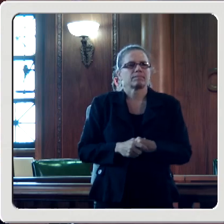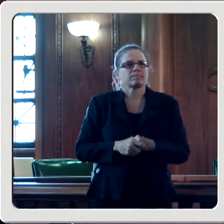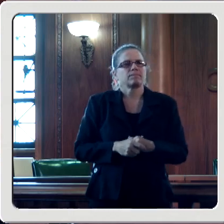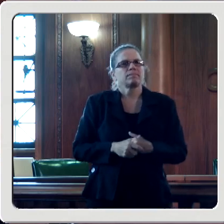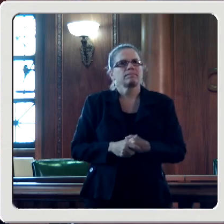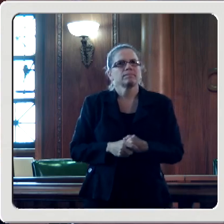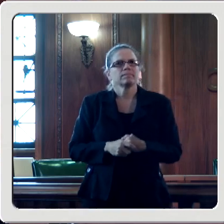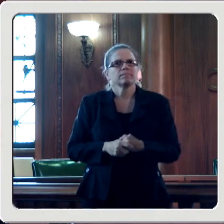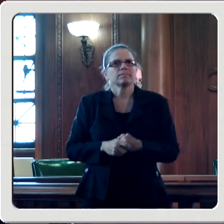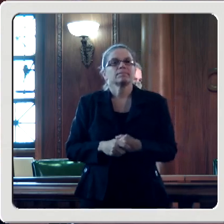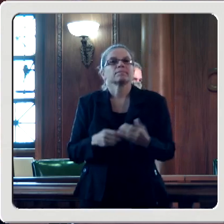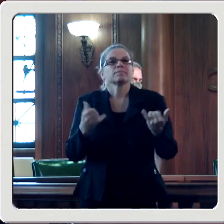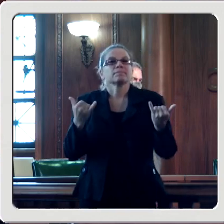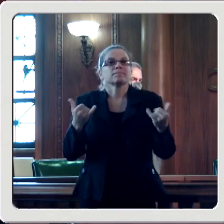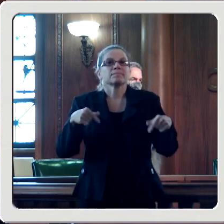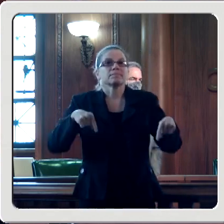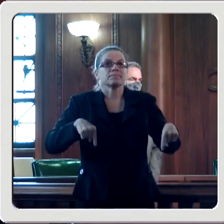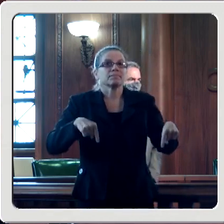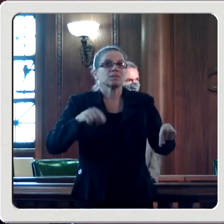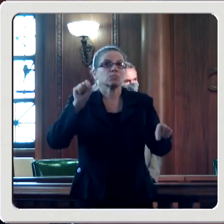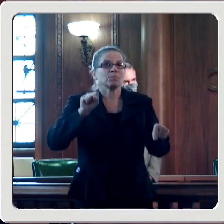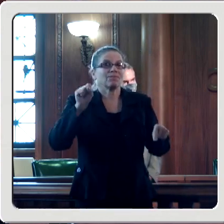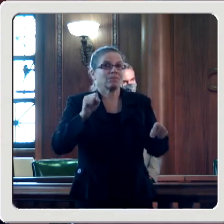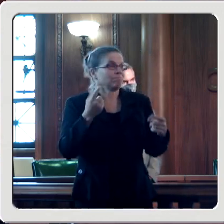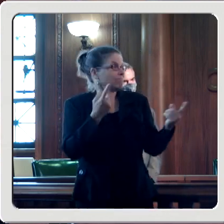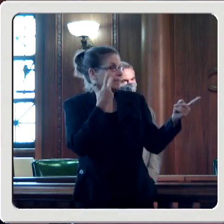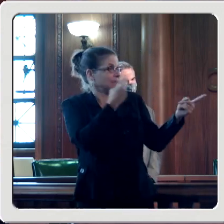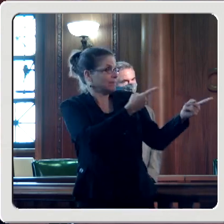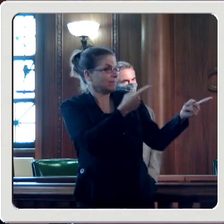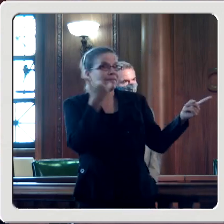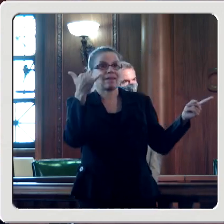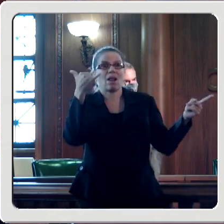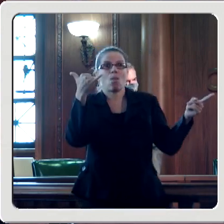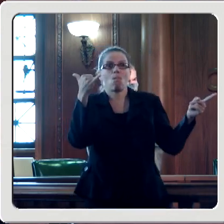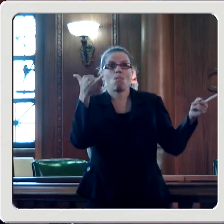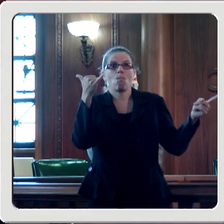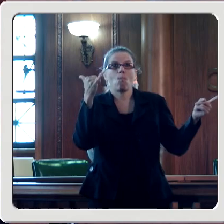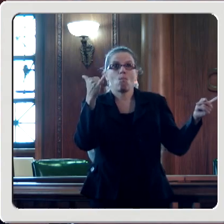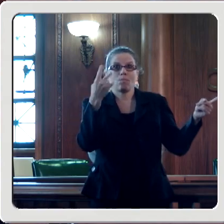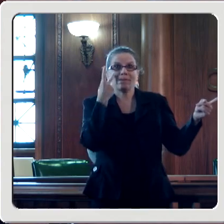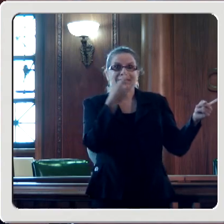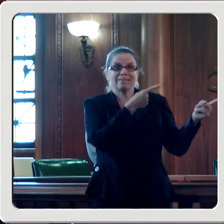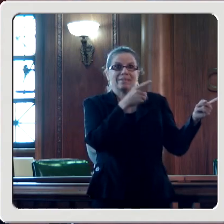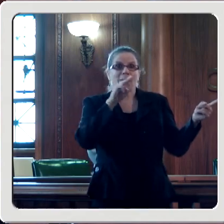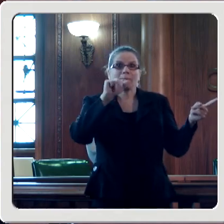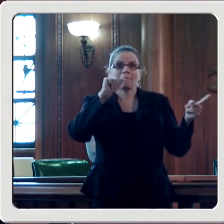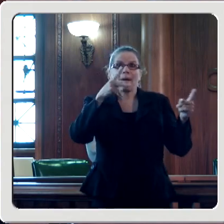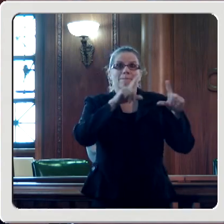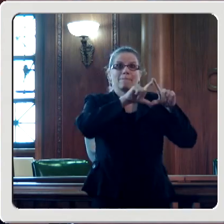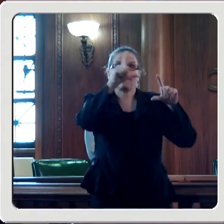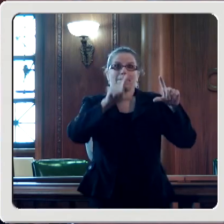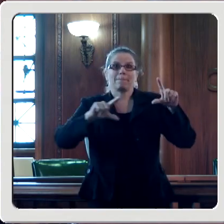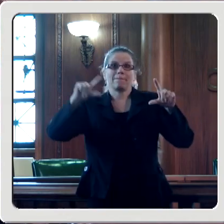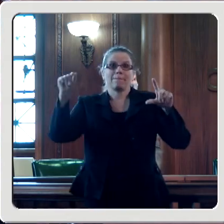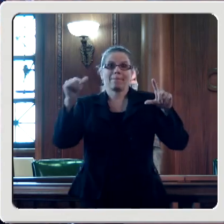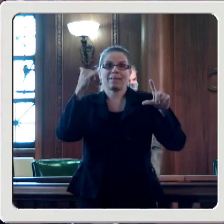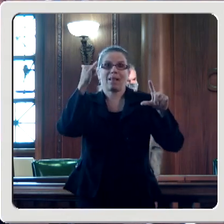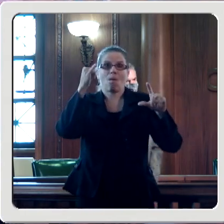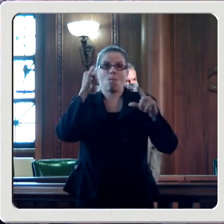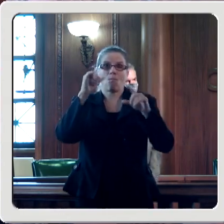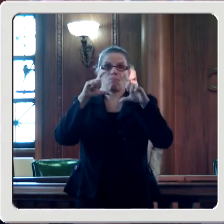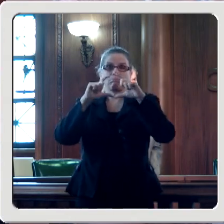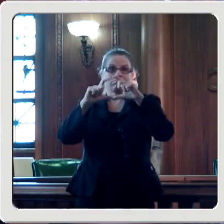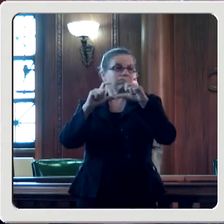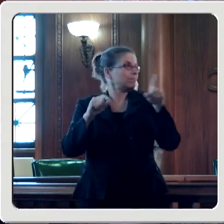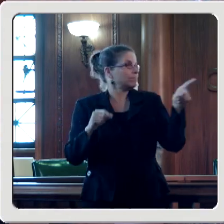of Springfield is yellow. That's the first chart that you see right here. And so for those of